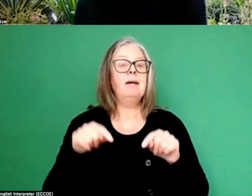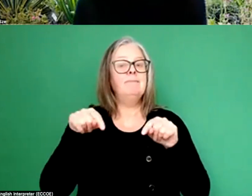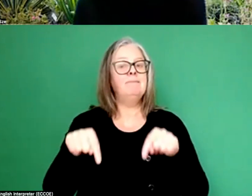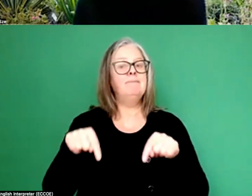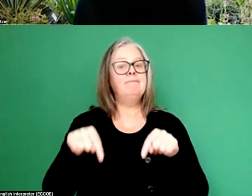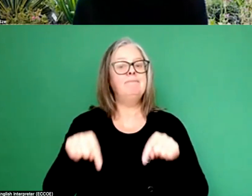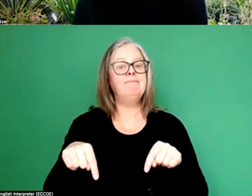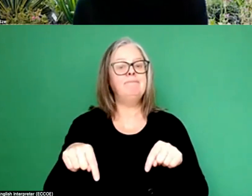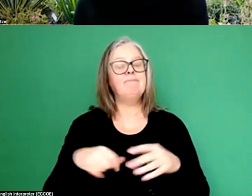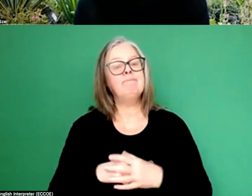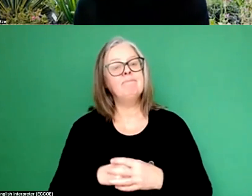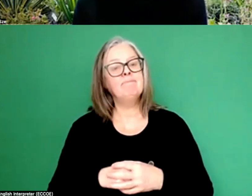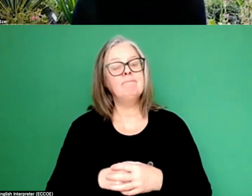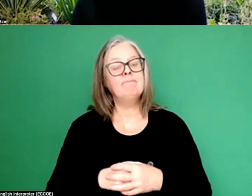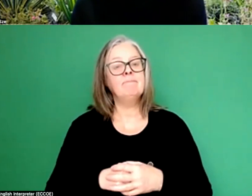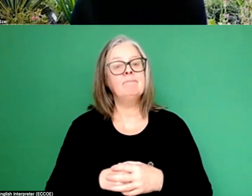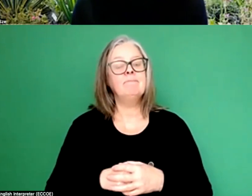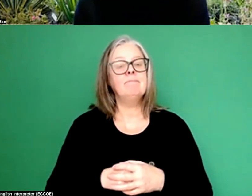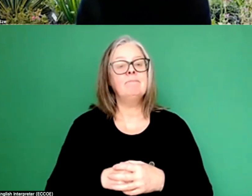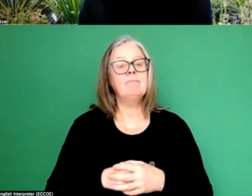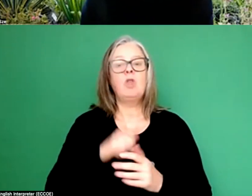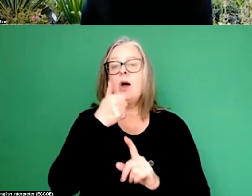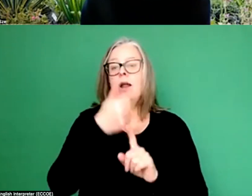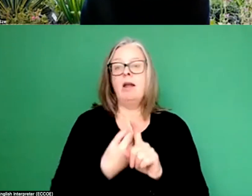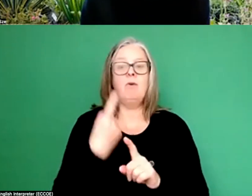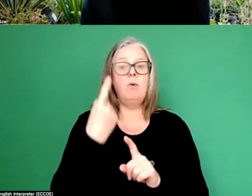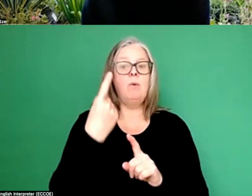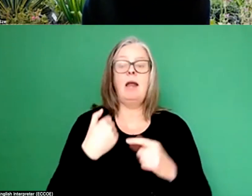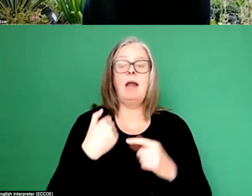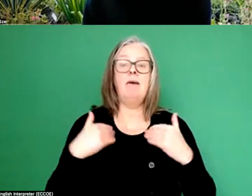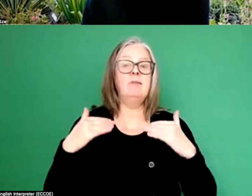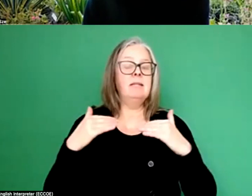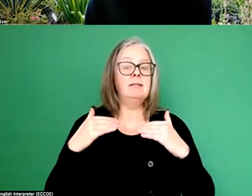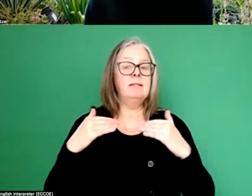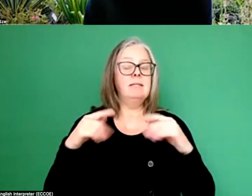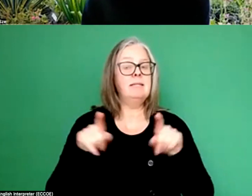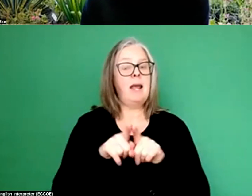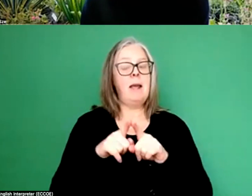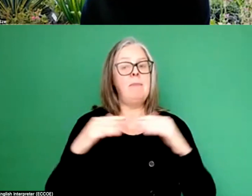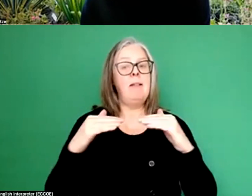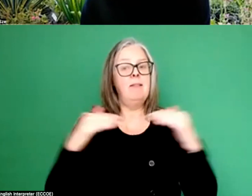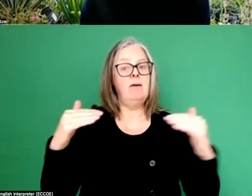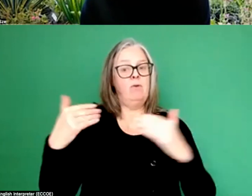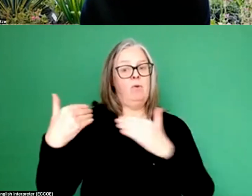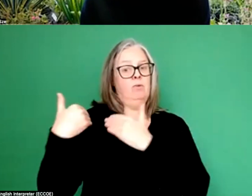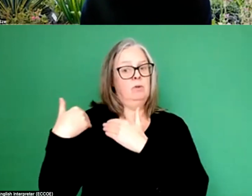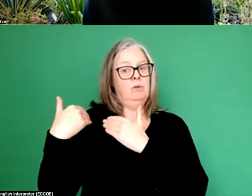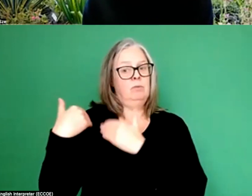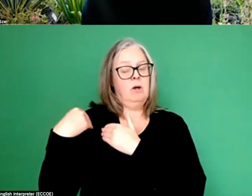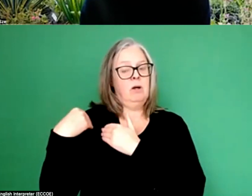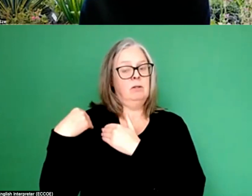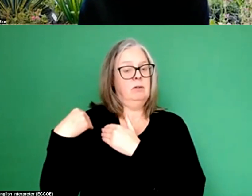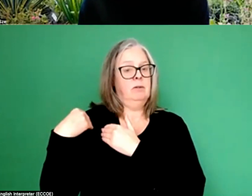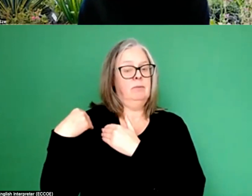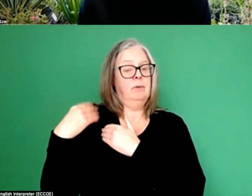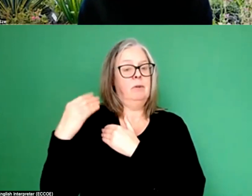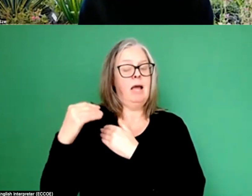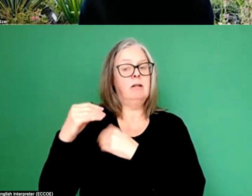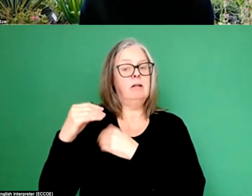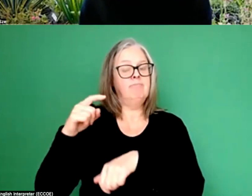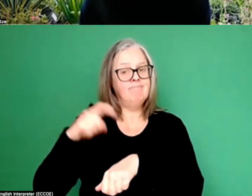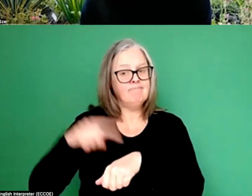not everybody has the same level of responsibility and accountability and